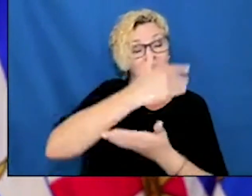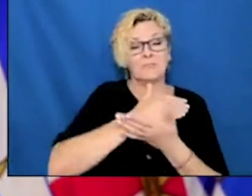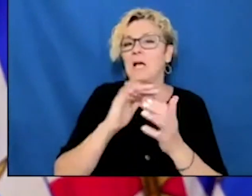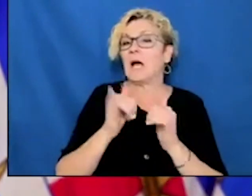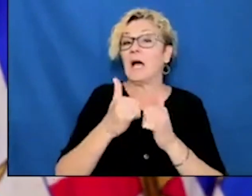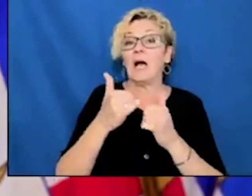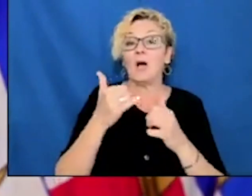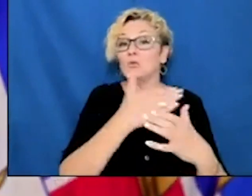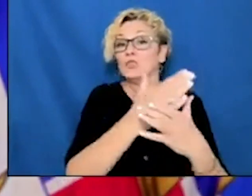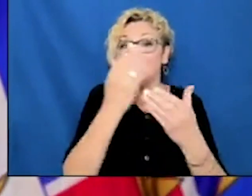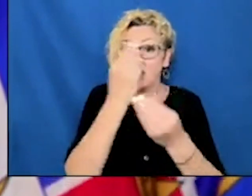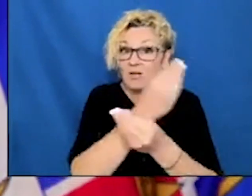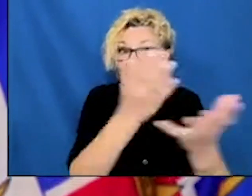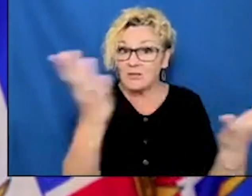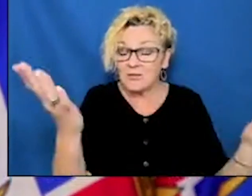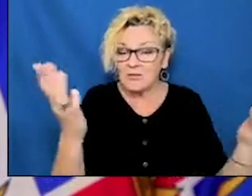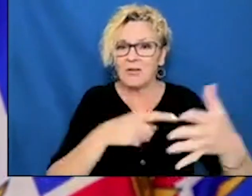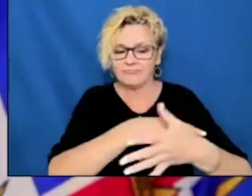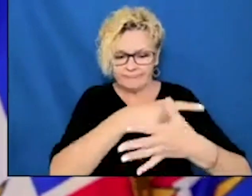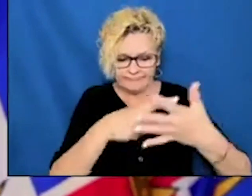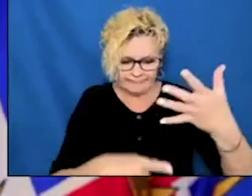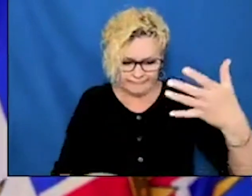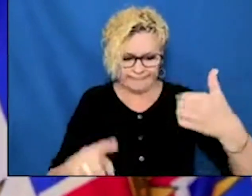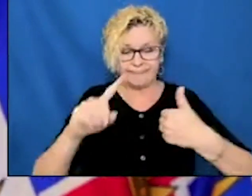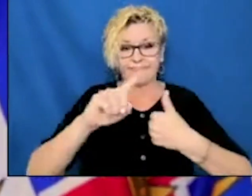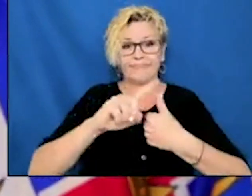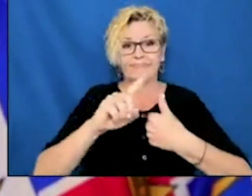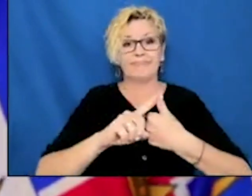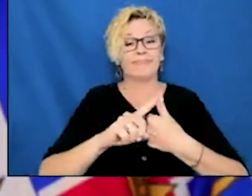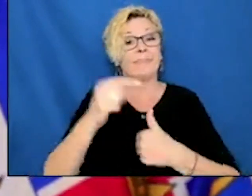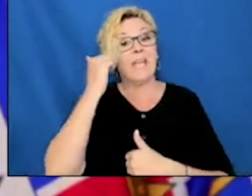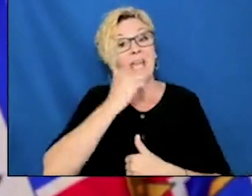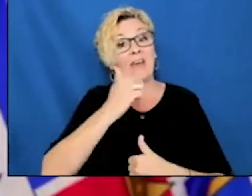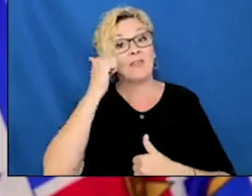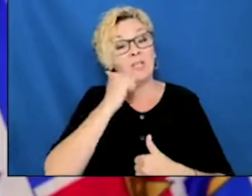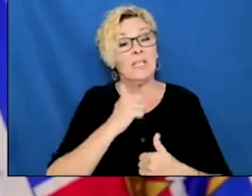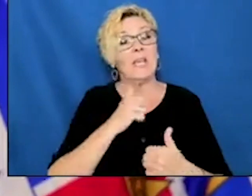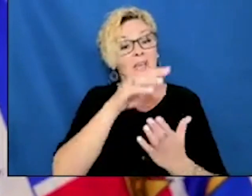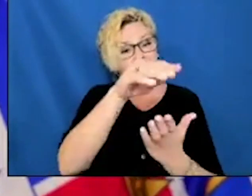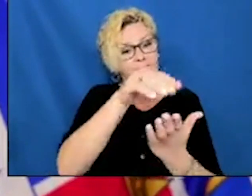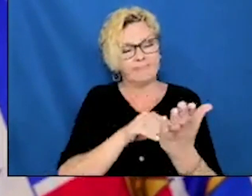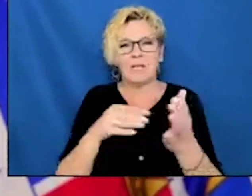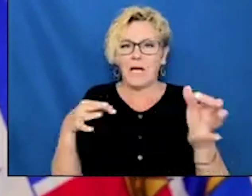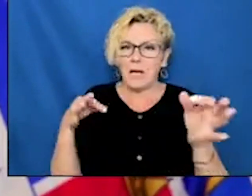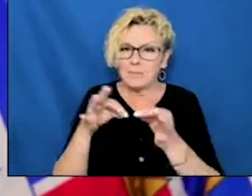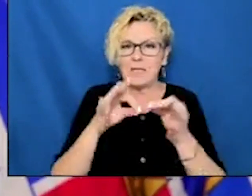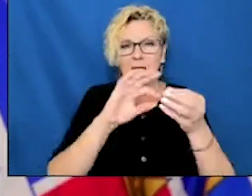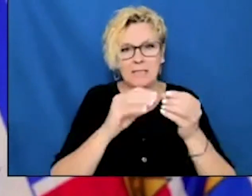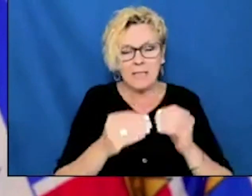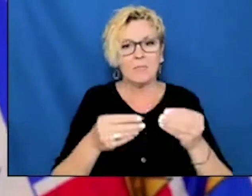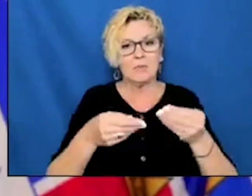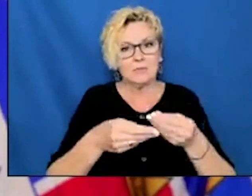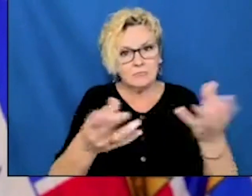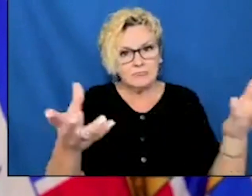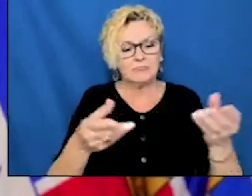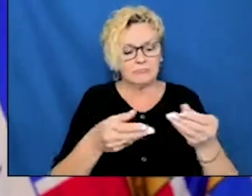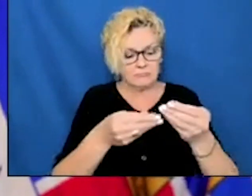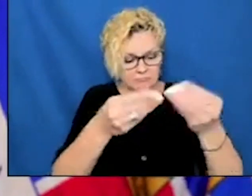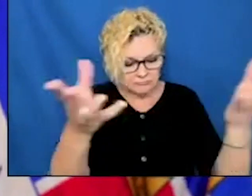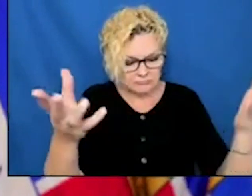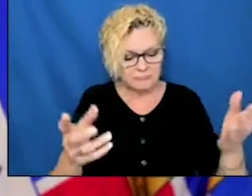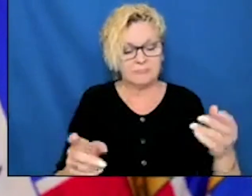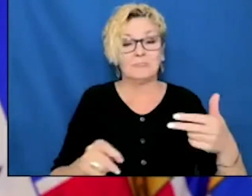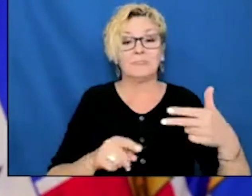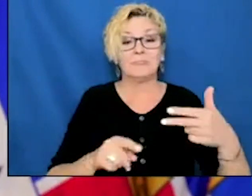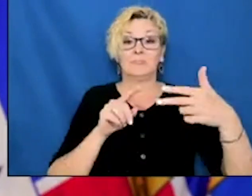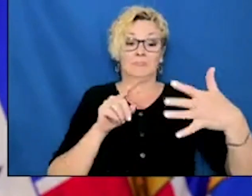put together, our weekly BC CDC surveillance reports, which have detailed information on the epidemic trajectory, on case